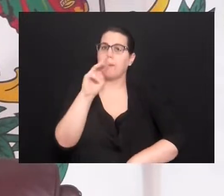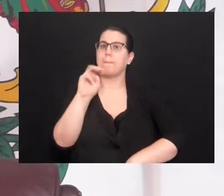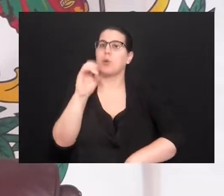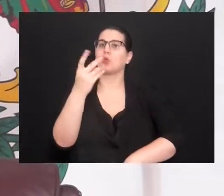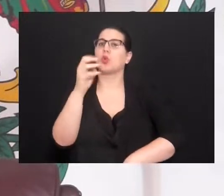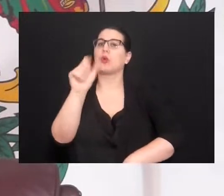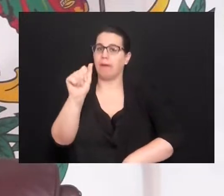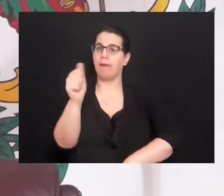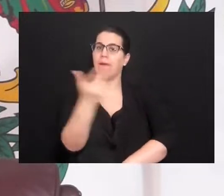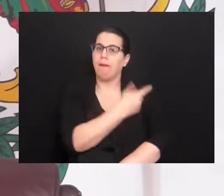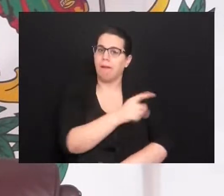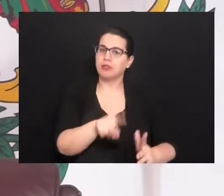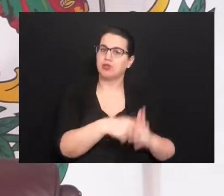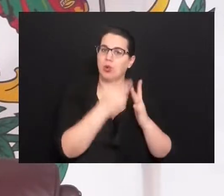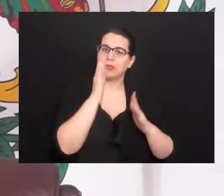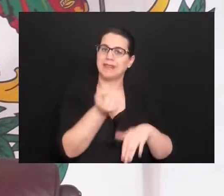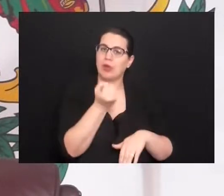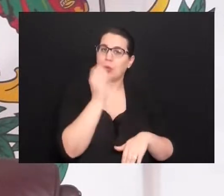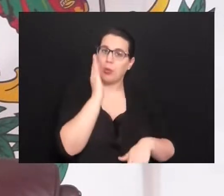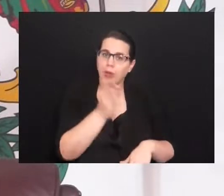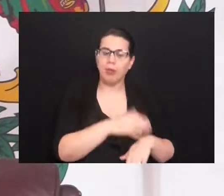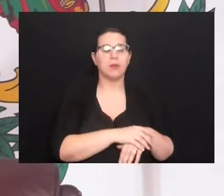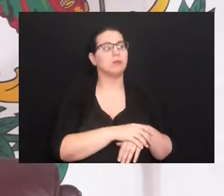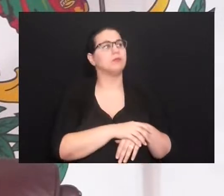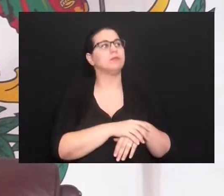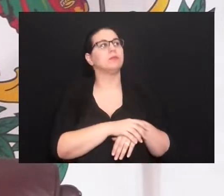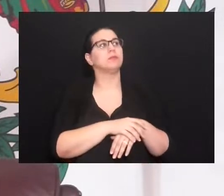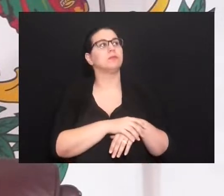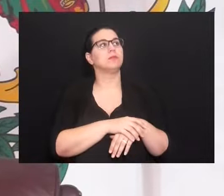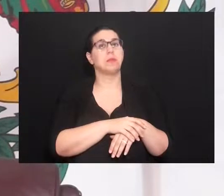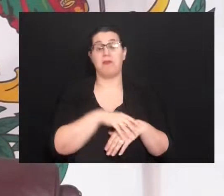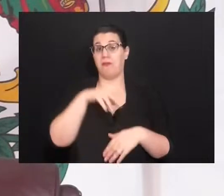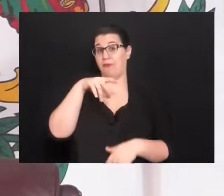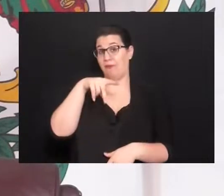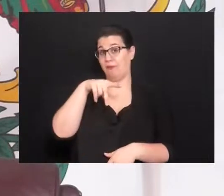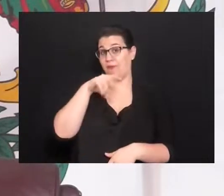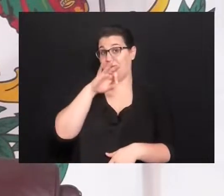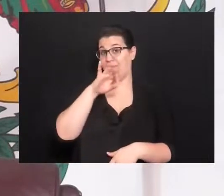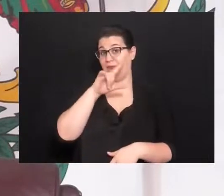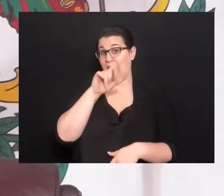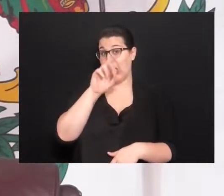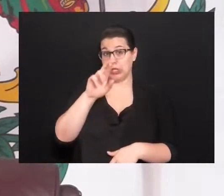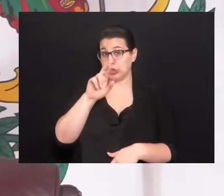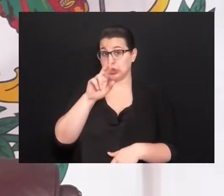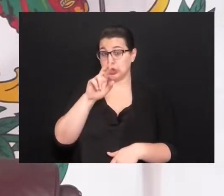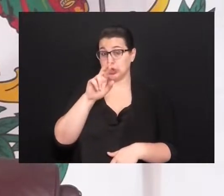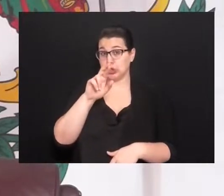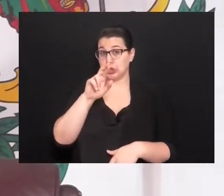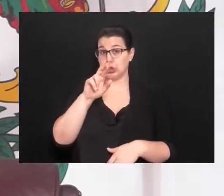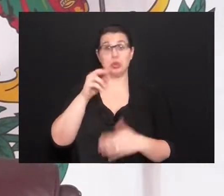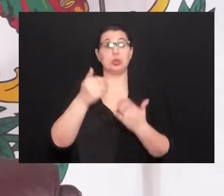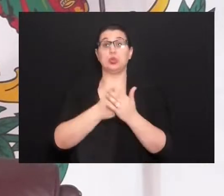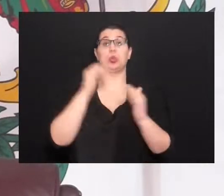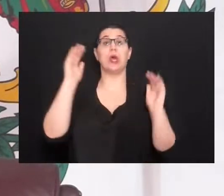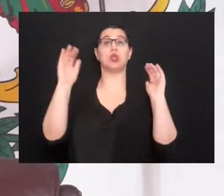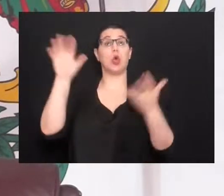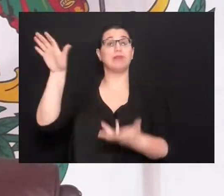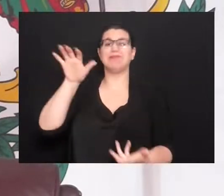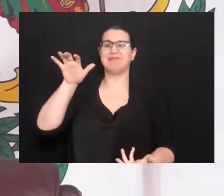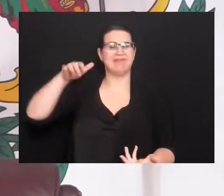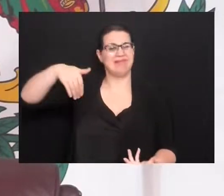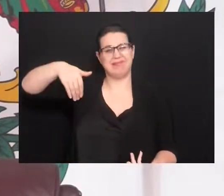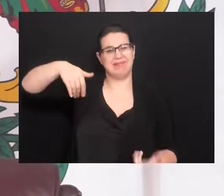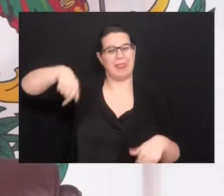You know, he said that from Pfizer we're not going to receive adult doses this week and